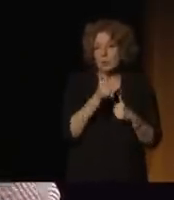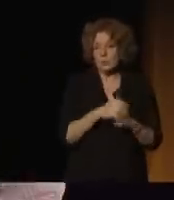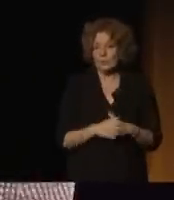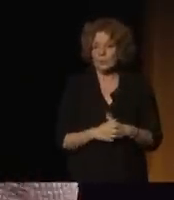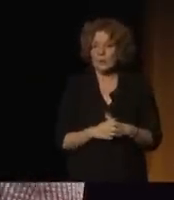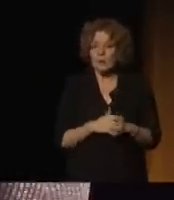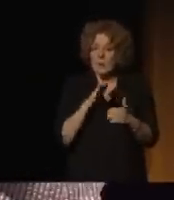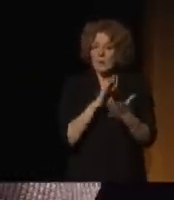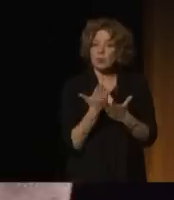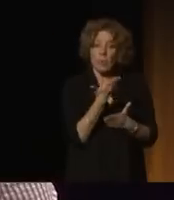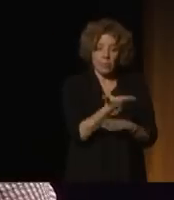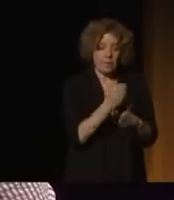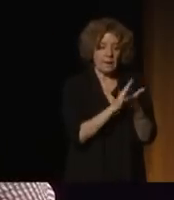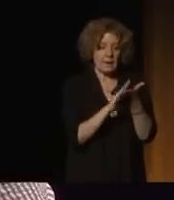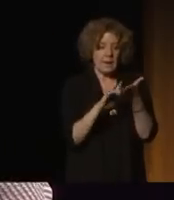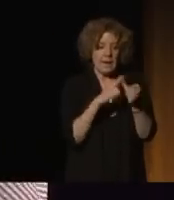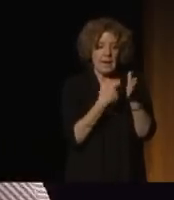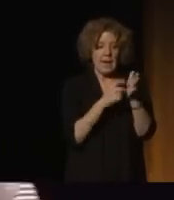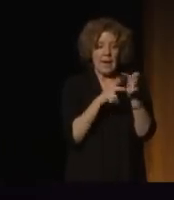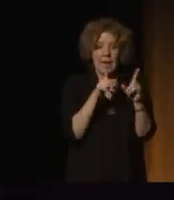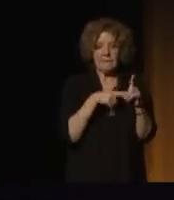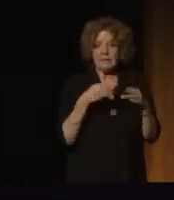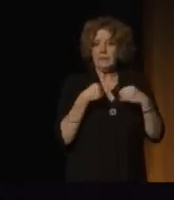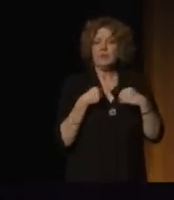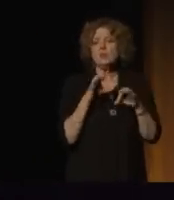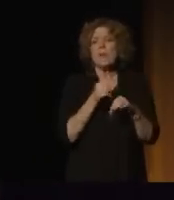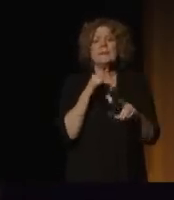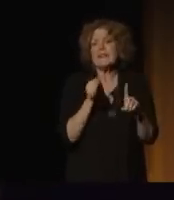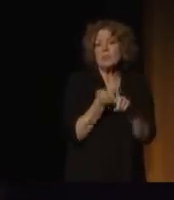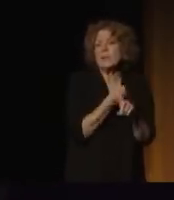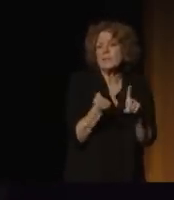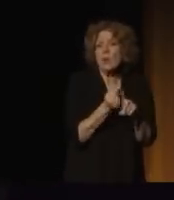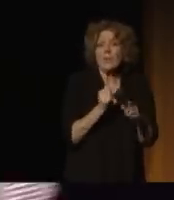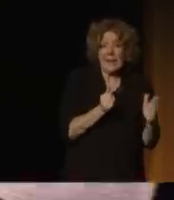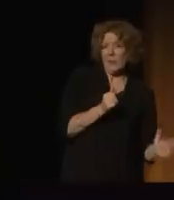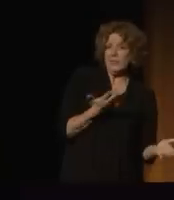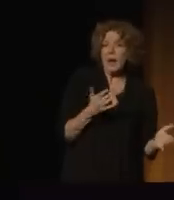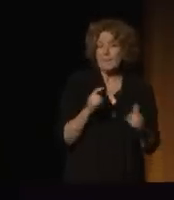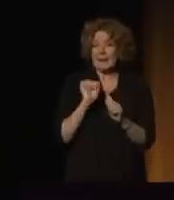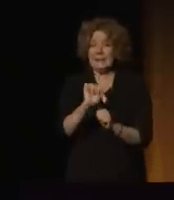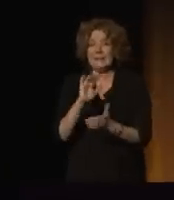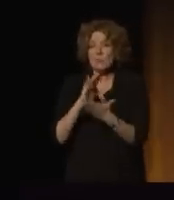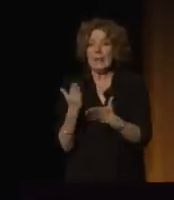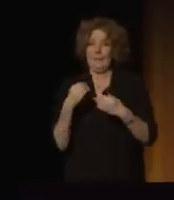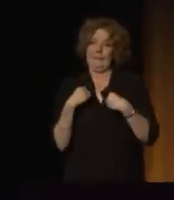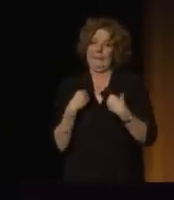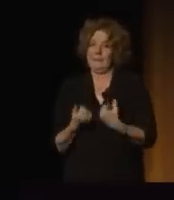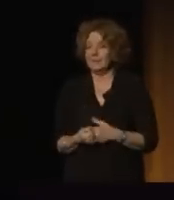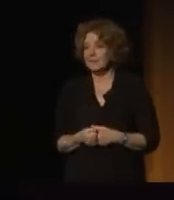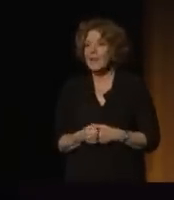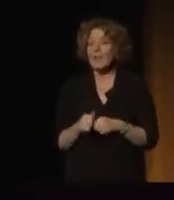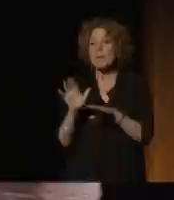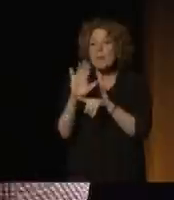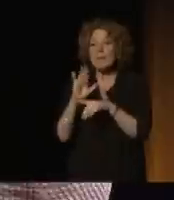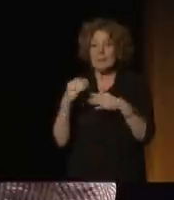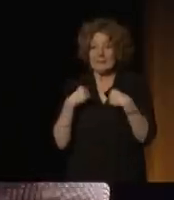but the truth is that Harvey's business, not the sexual assault business, which he had on the side that I didn't know about, but the movie